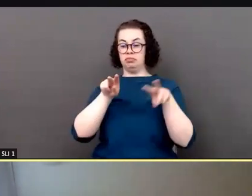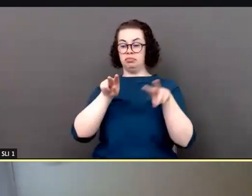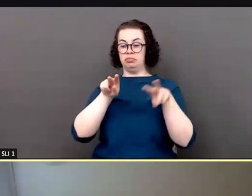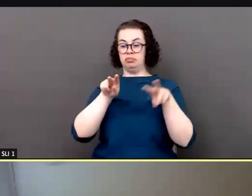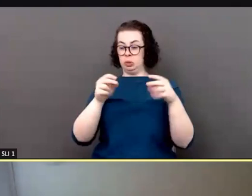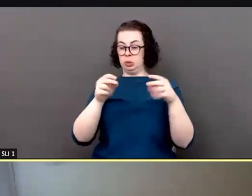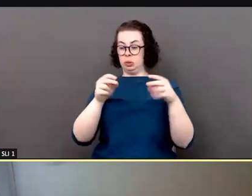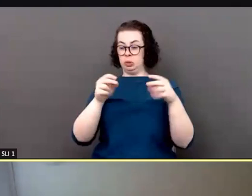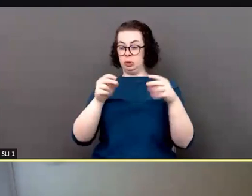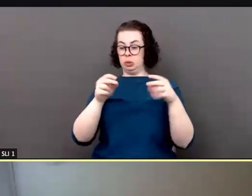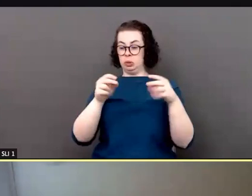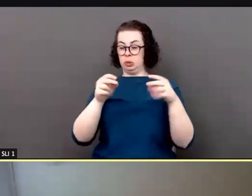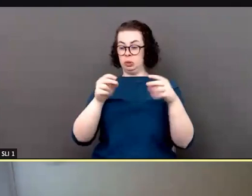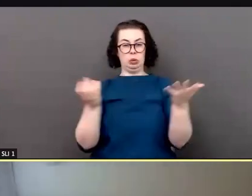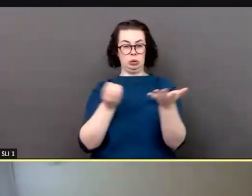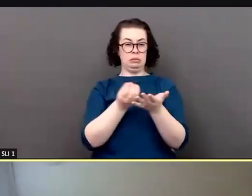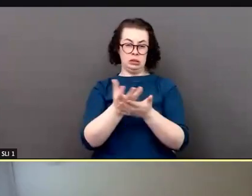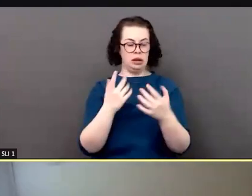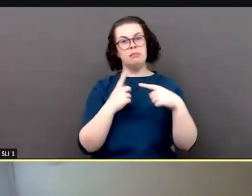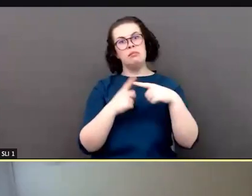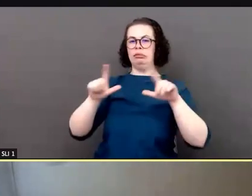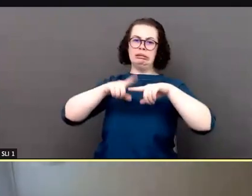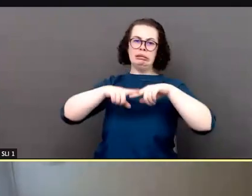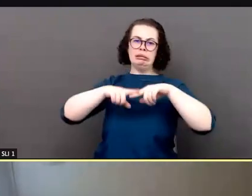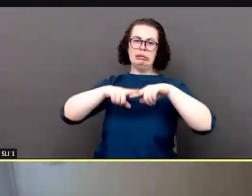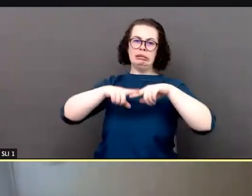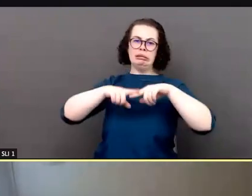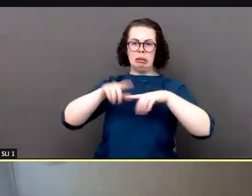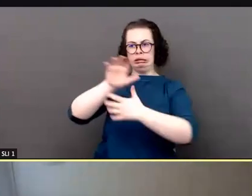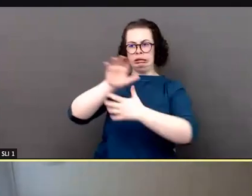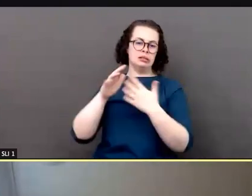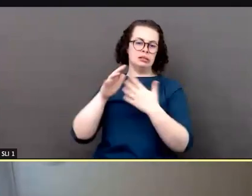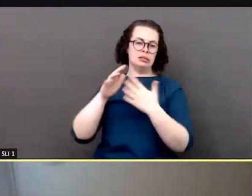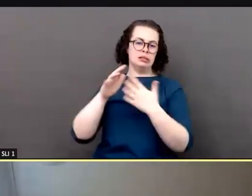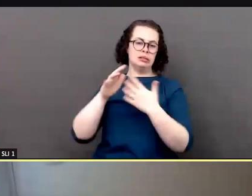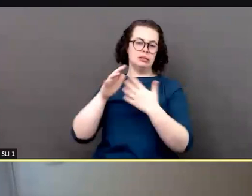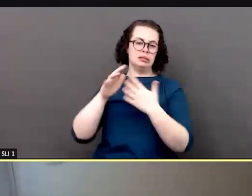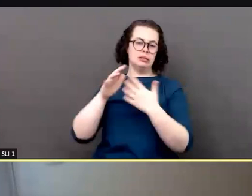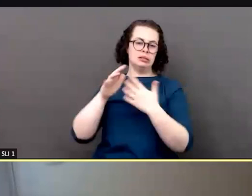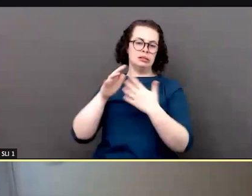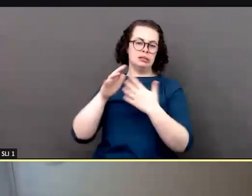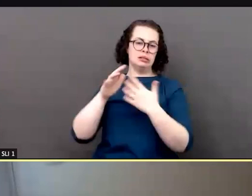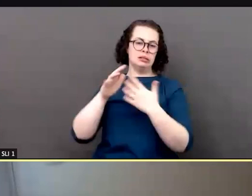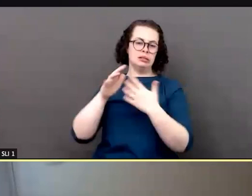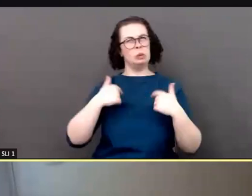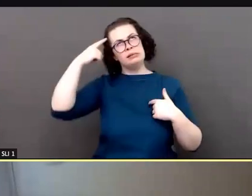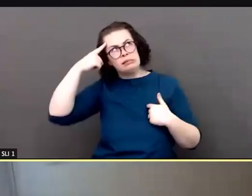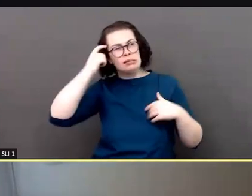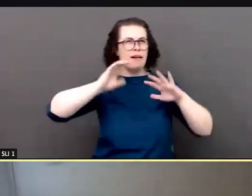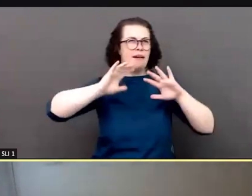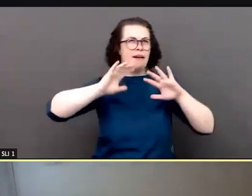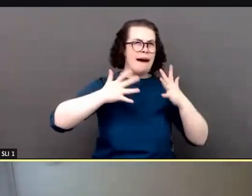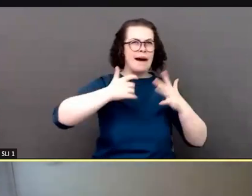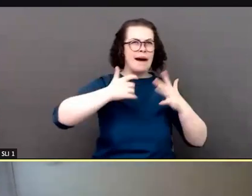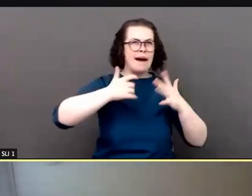but we ended up with trying to solve this by having these quite extensive key texts in the figures, we